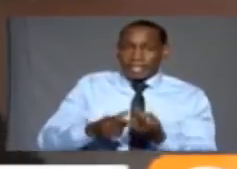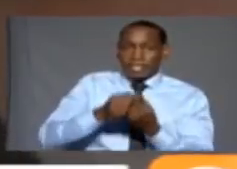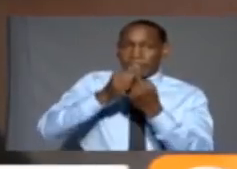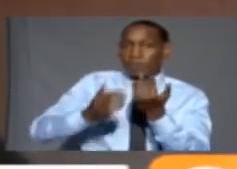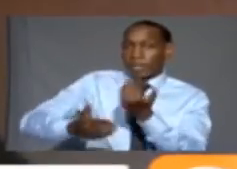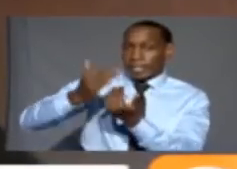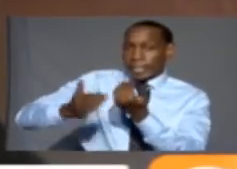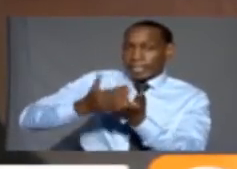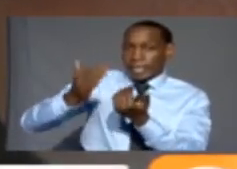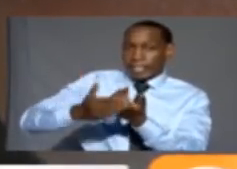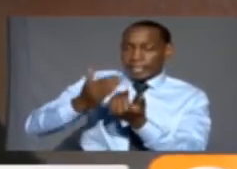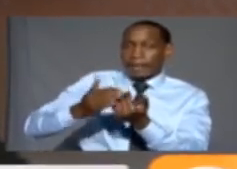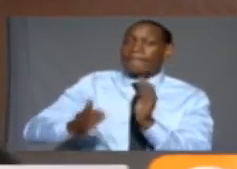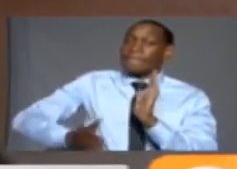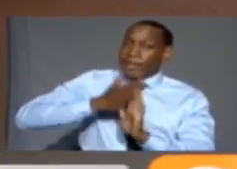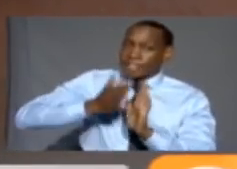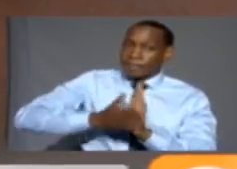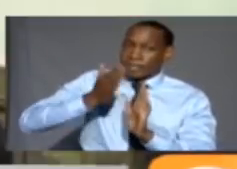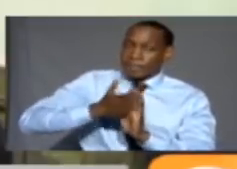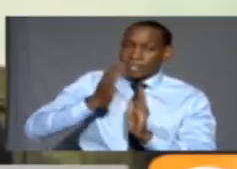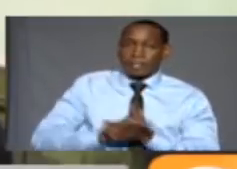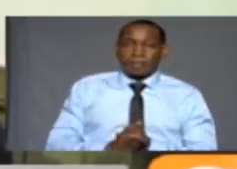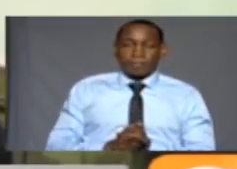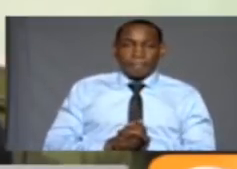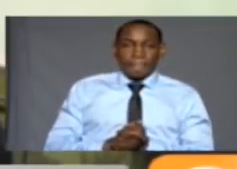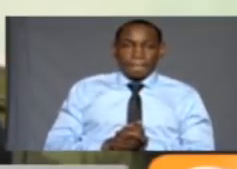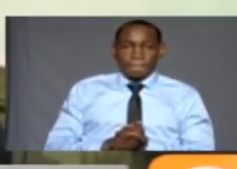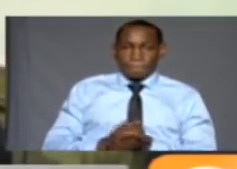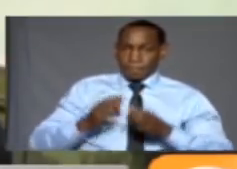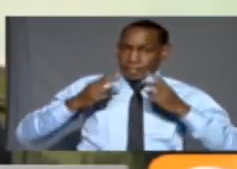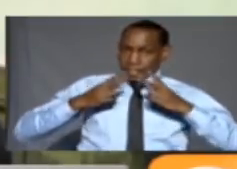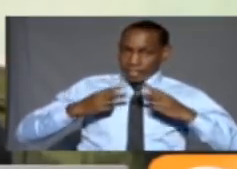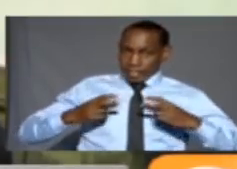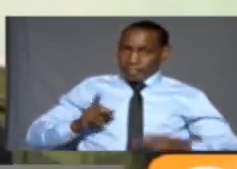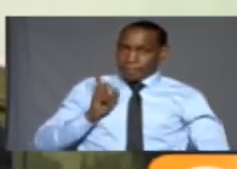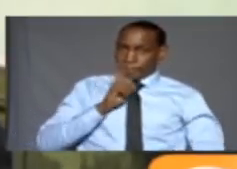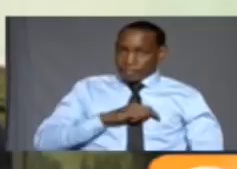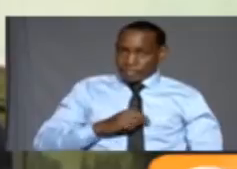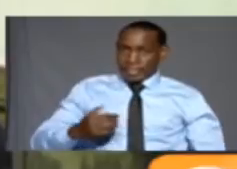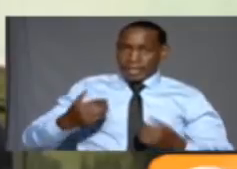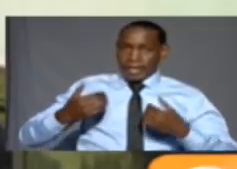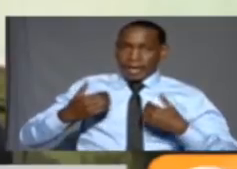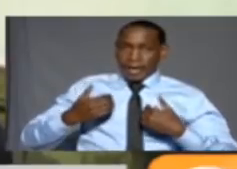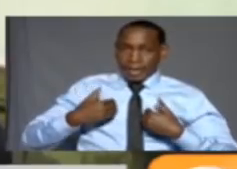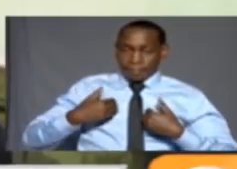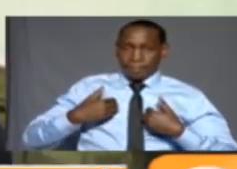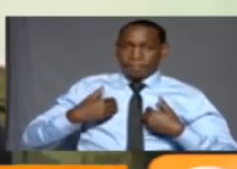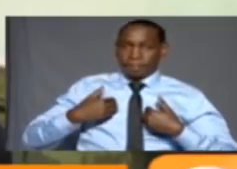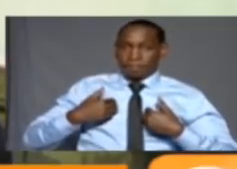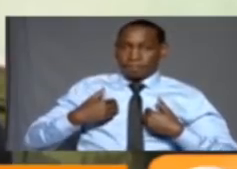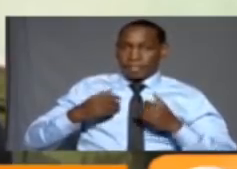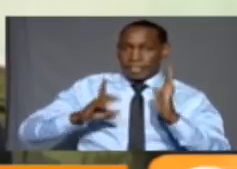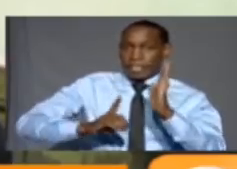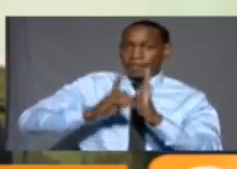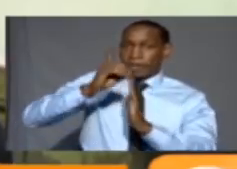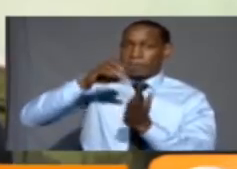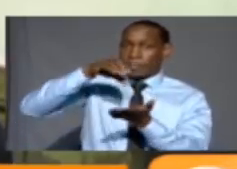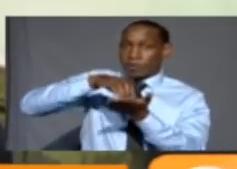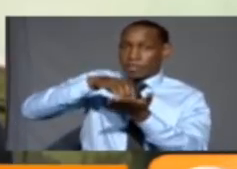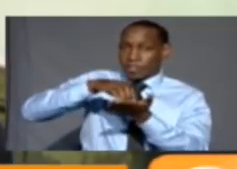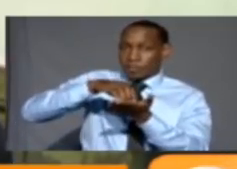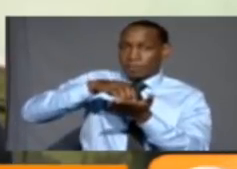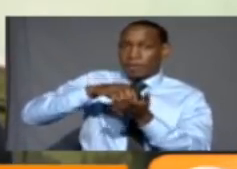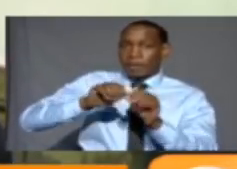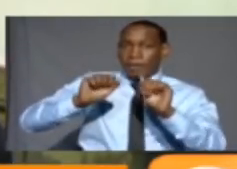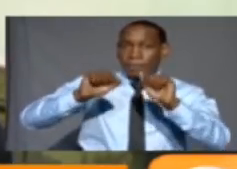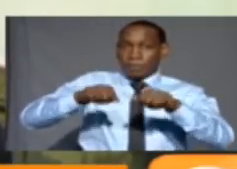maalum na ya dharura. I've examined, she actually has a mass on the ovary. This mass most likely